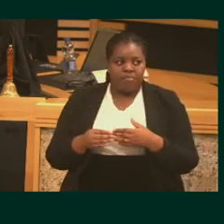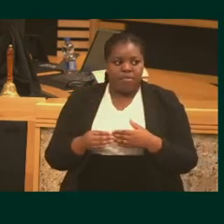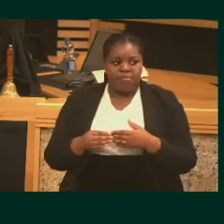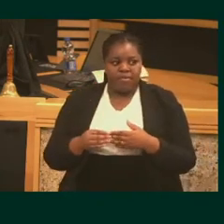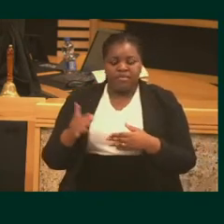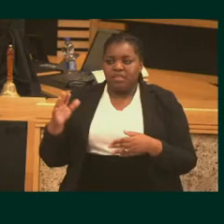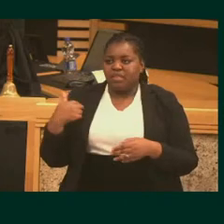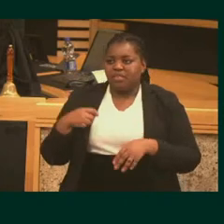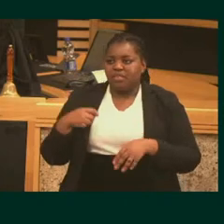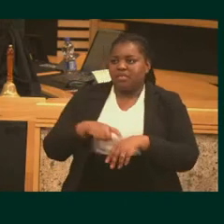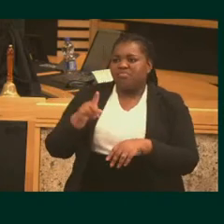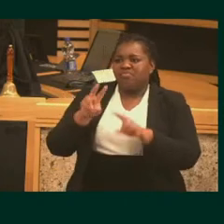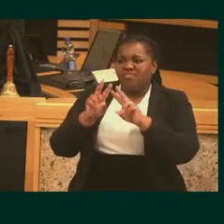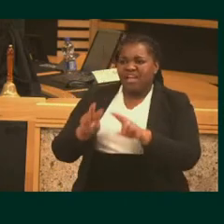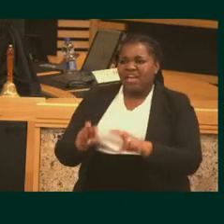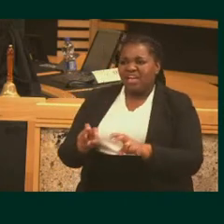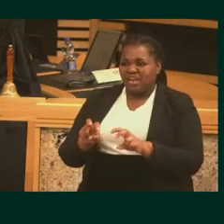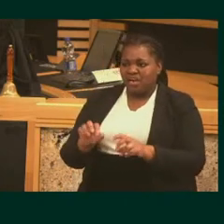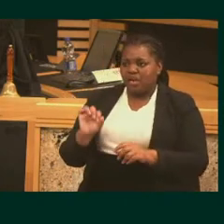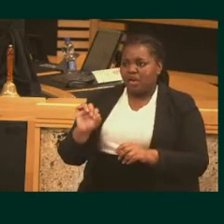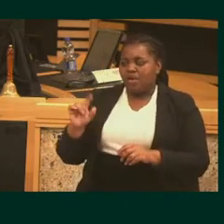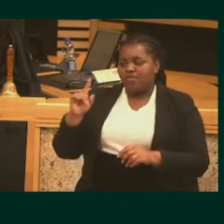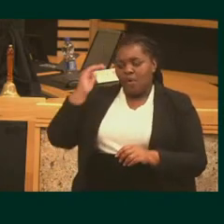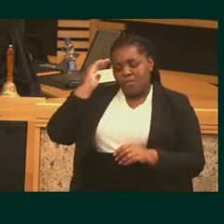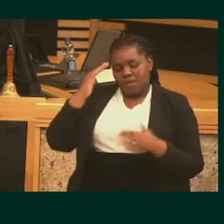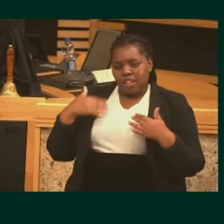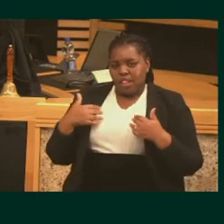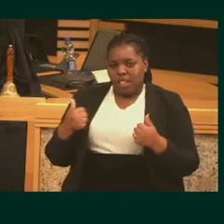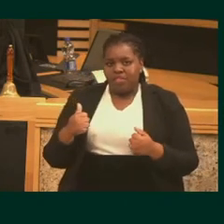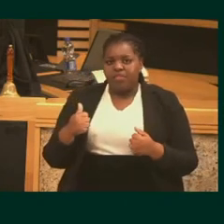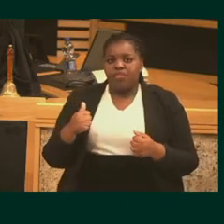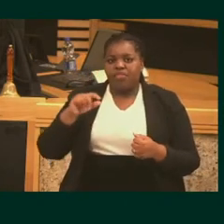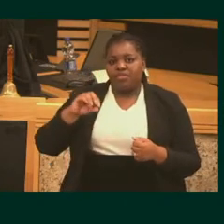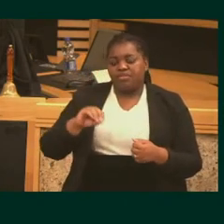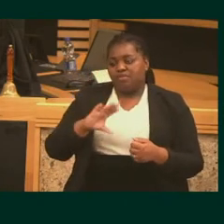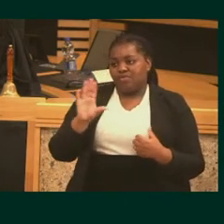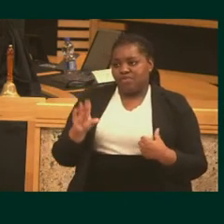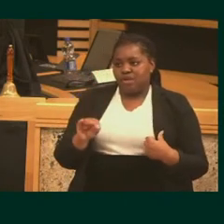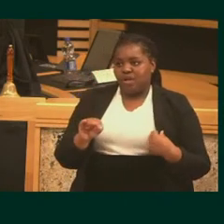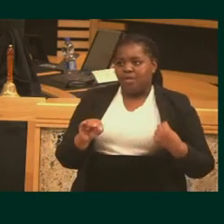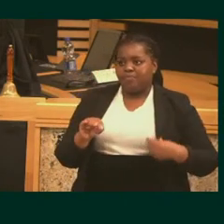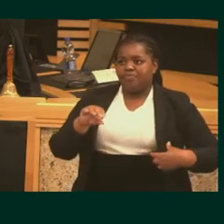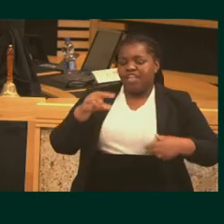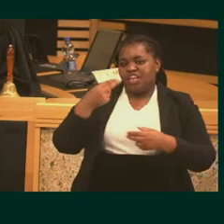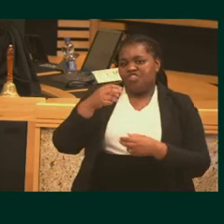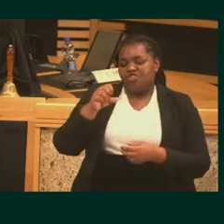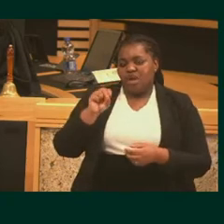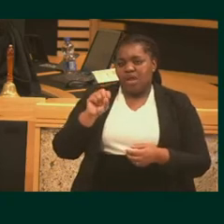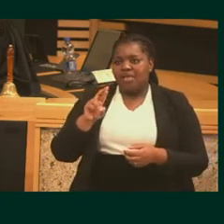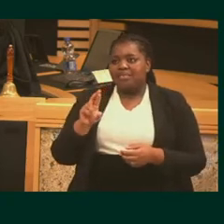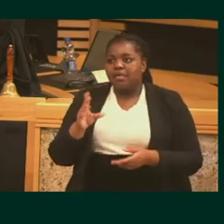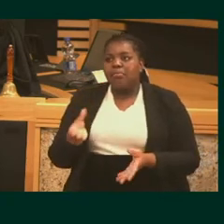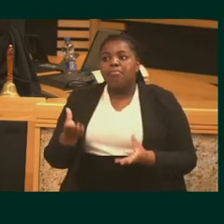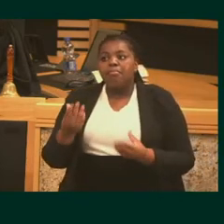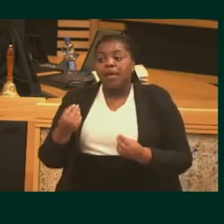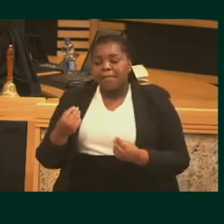during an investigation into the state of mental health in the country the HRC found amongst others that mental health